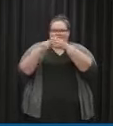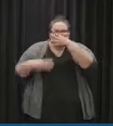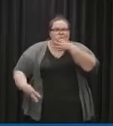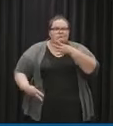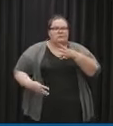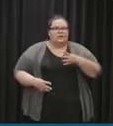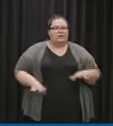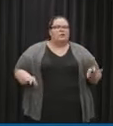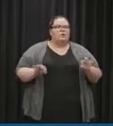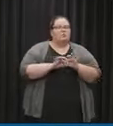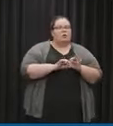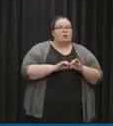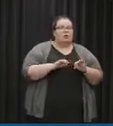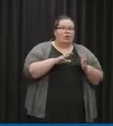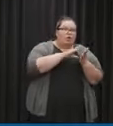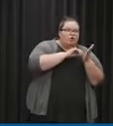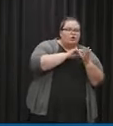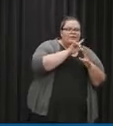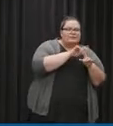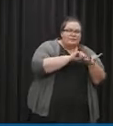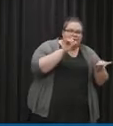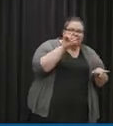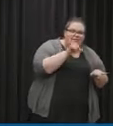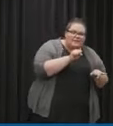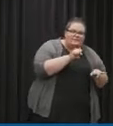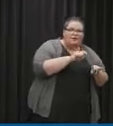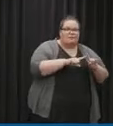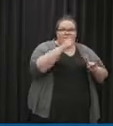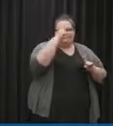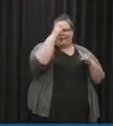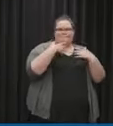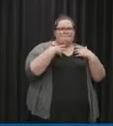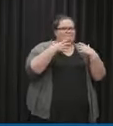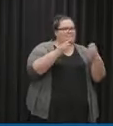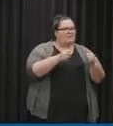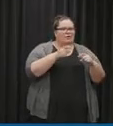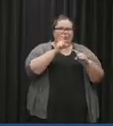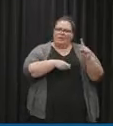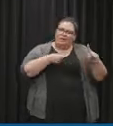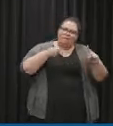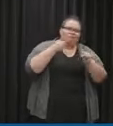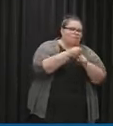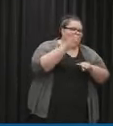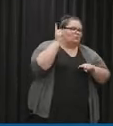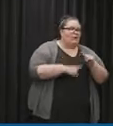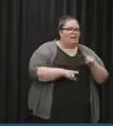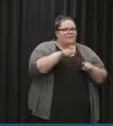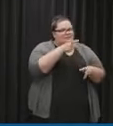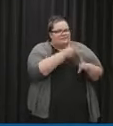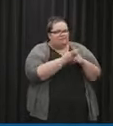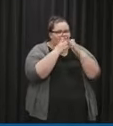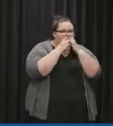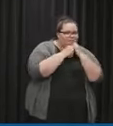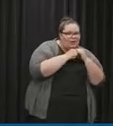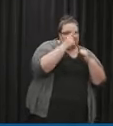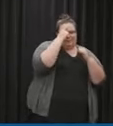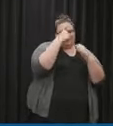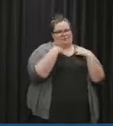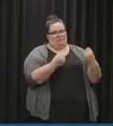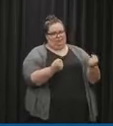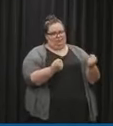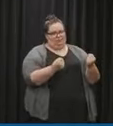mental well-being is not impaired. Nos enfants ont besoin de revenir dans leur salle de classe. Our children need to be in the classroom to continue their education, but